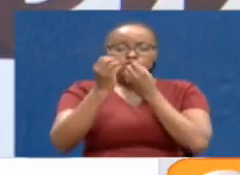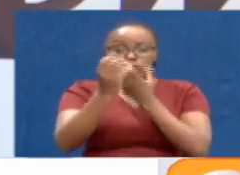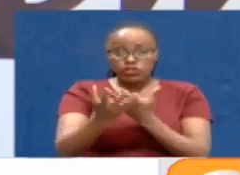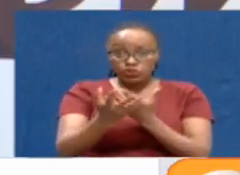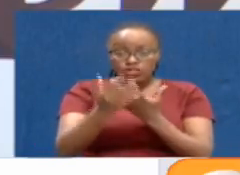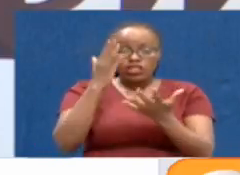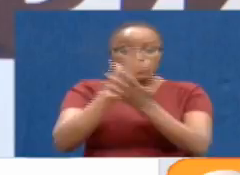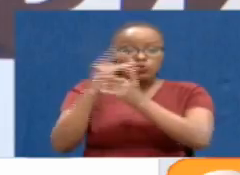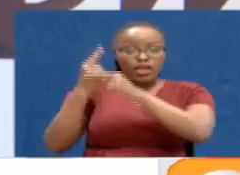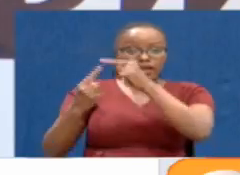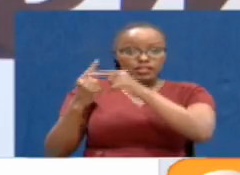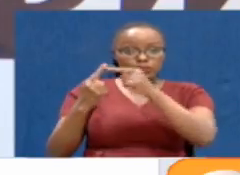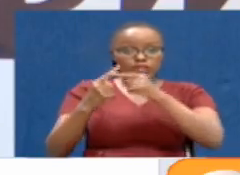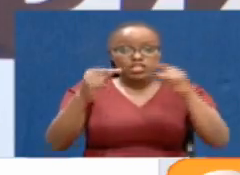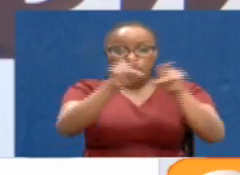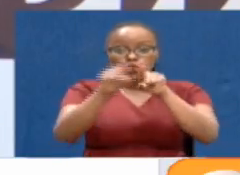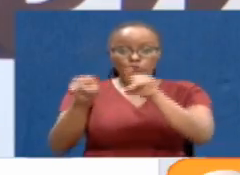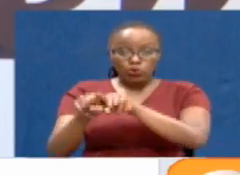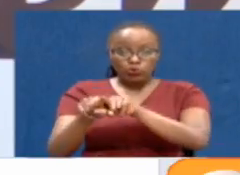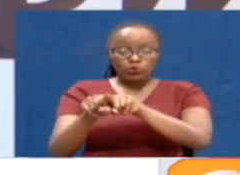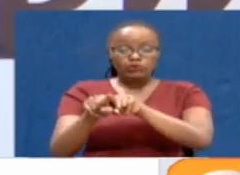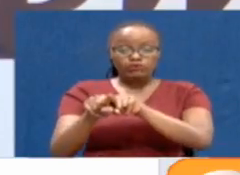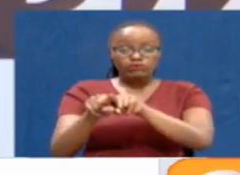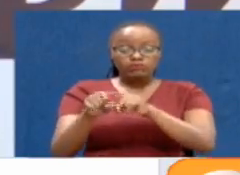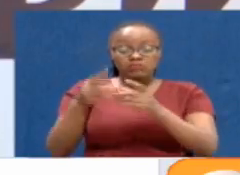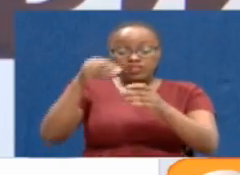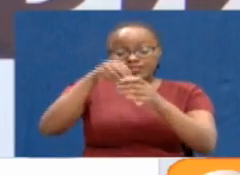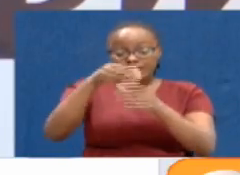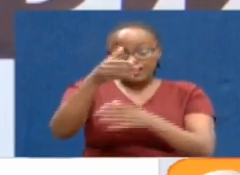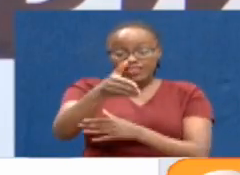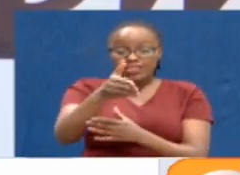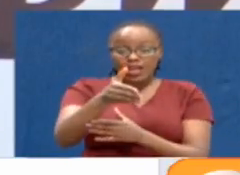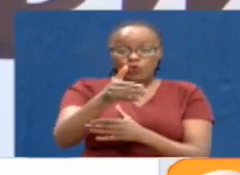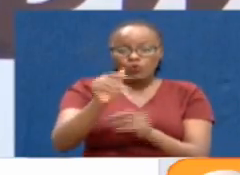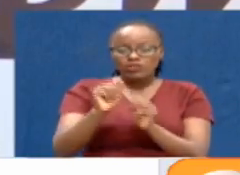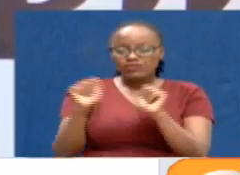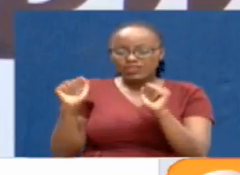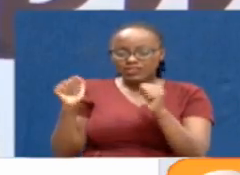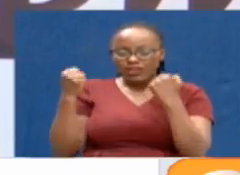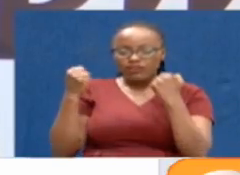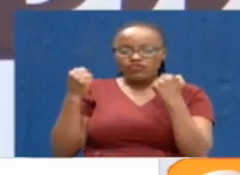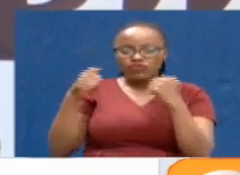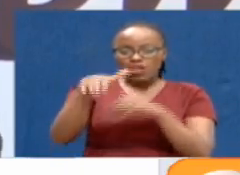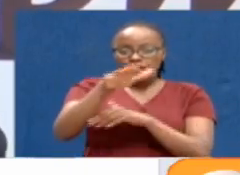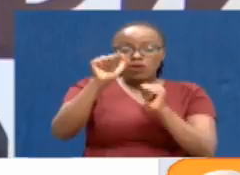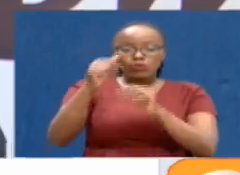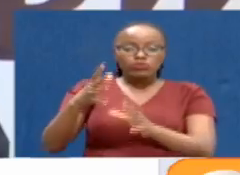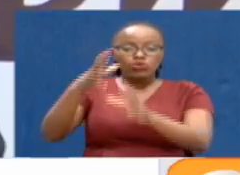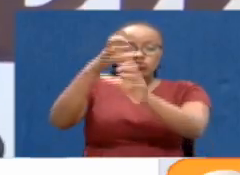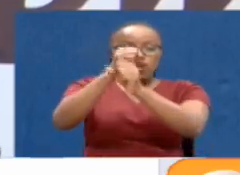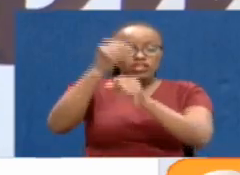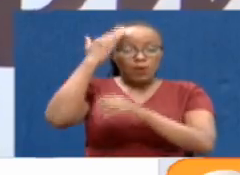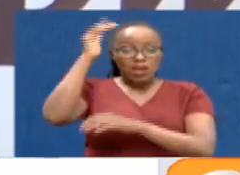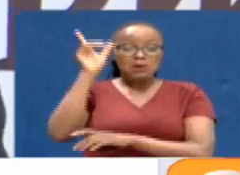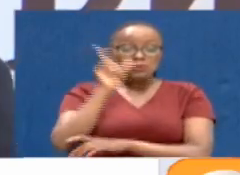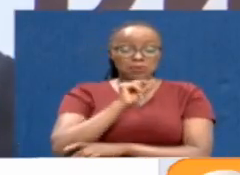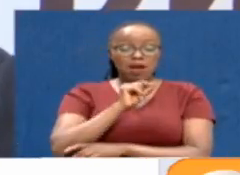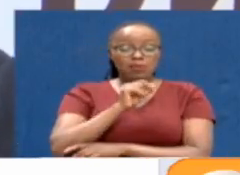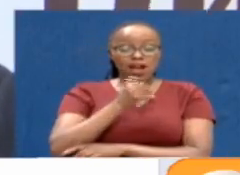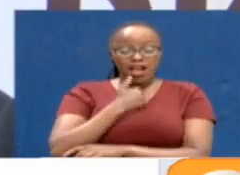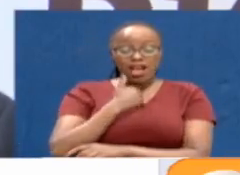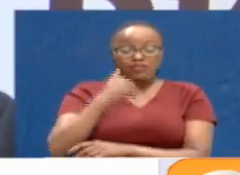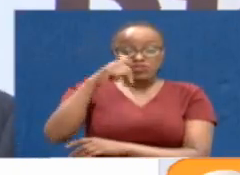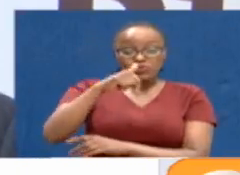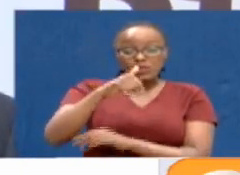real experience, and our clients sharing insights in a secure platform that they can trust, and knowing that we will feed back to